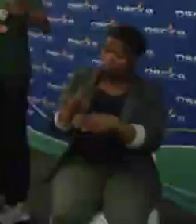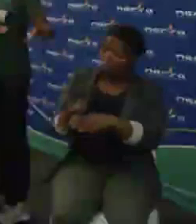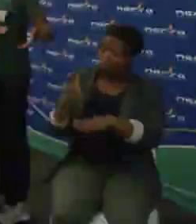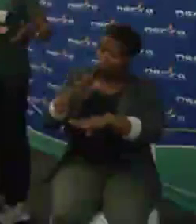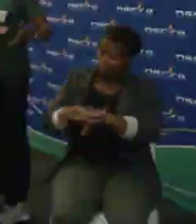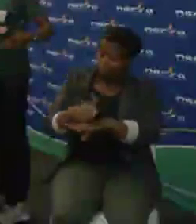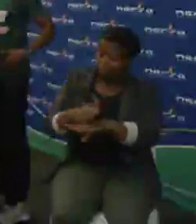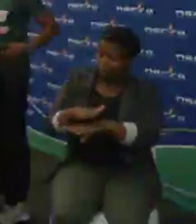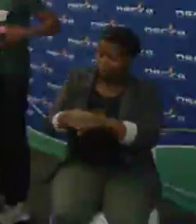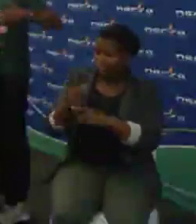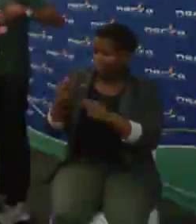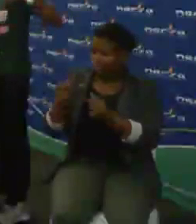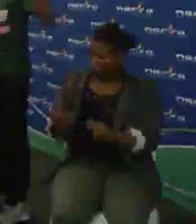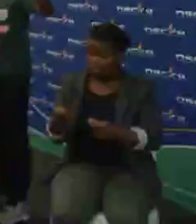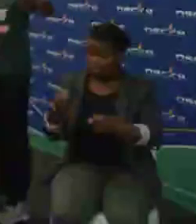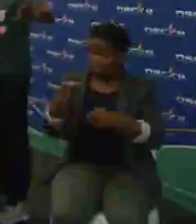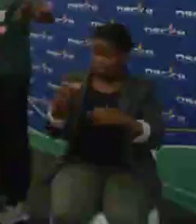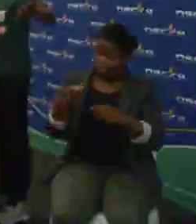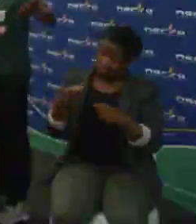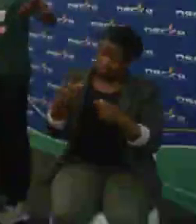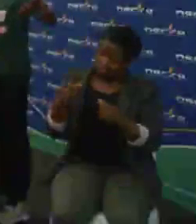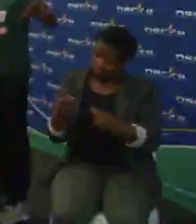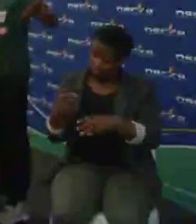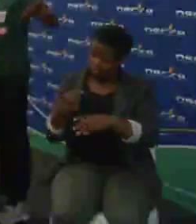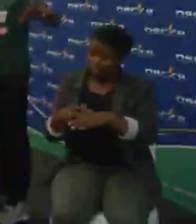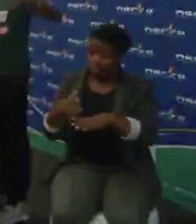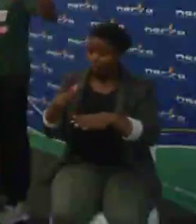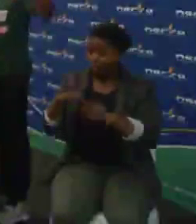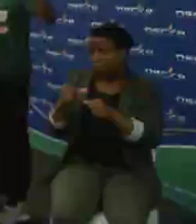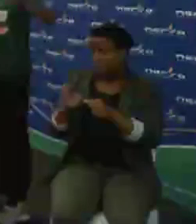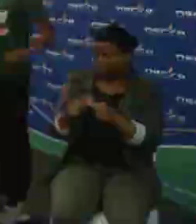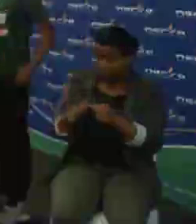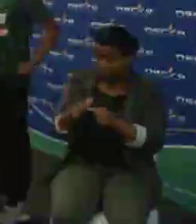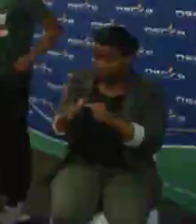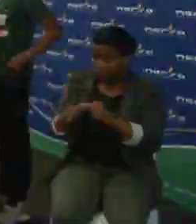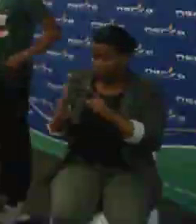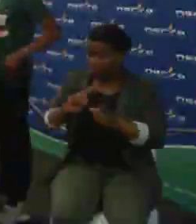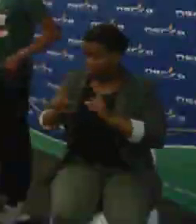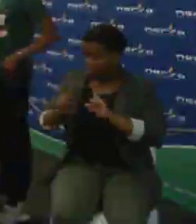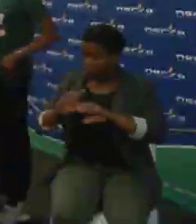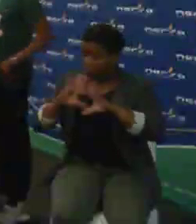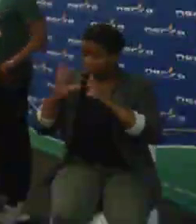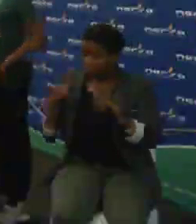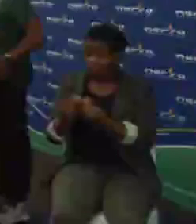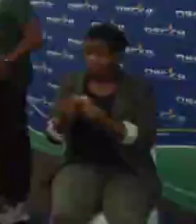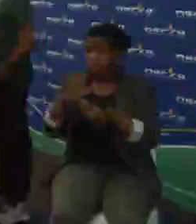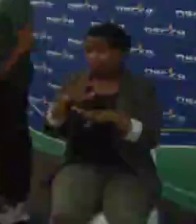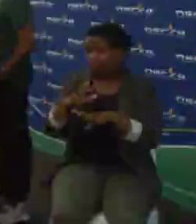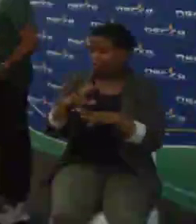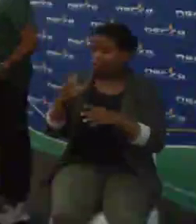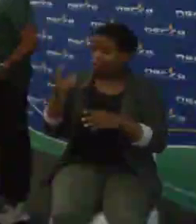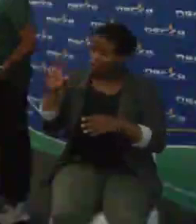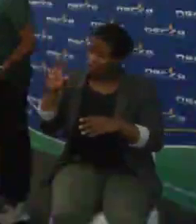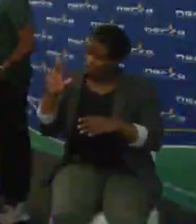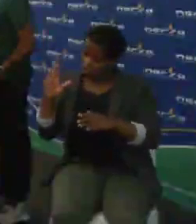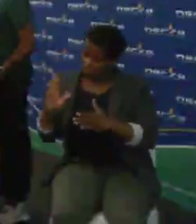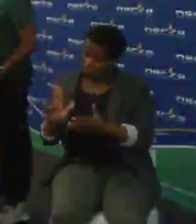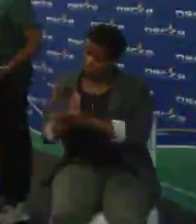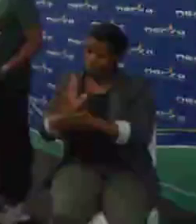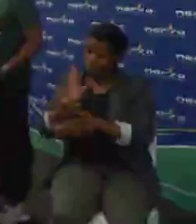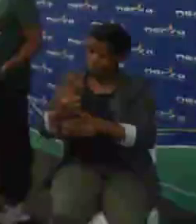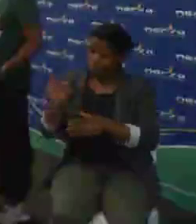could have been recuperated if they were better negotiated contracts with large industrial users. If 18% of